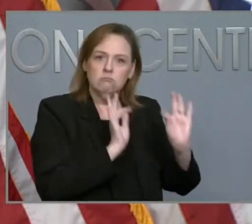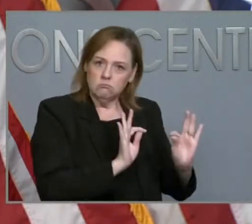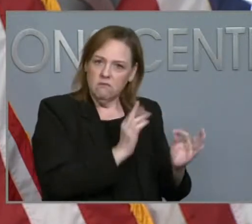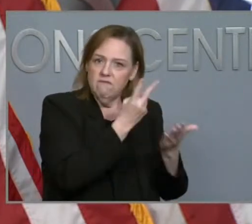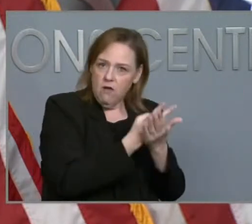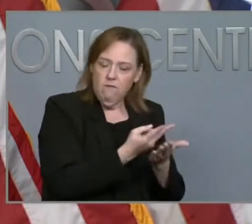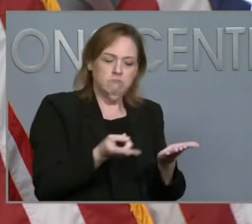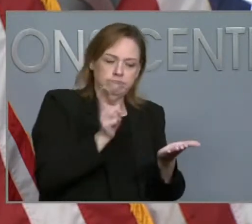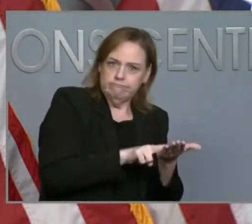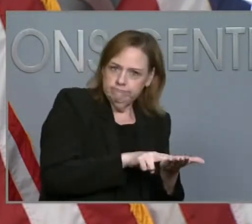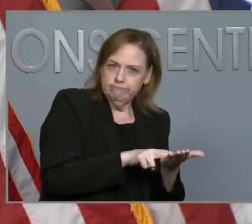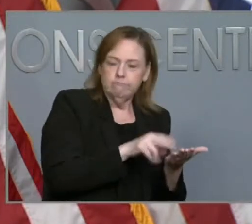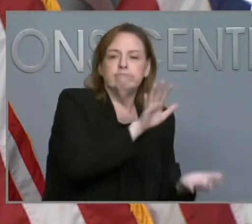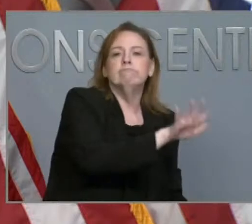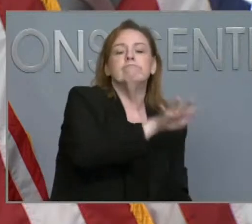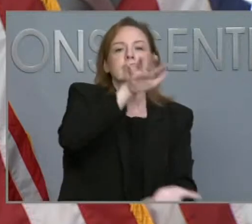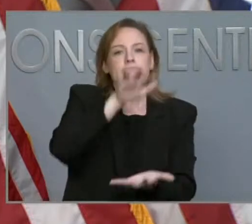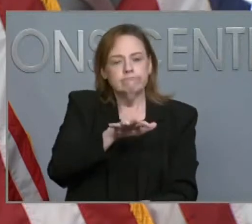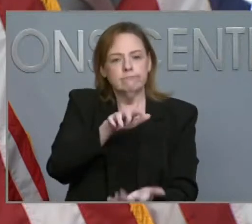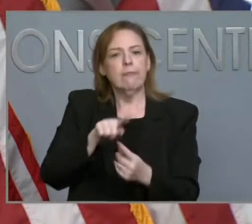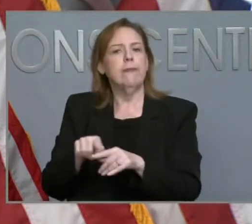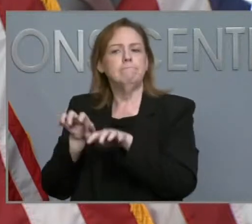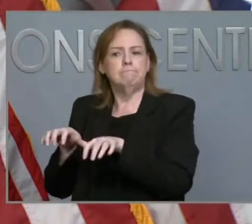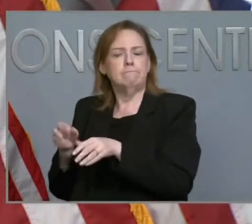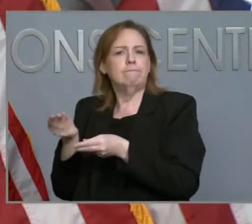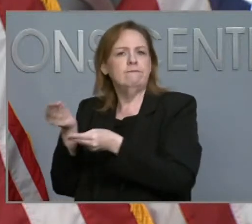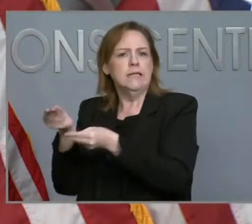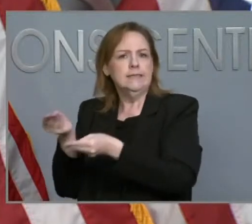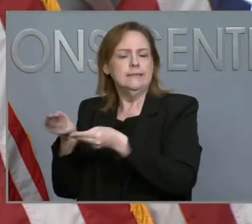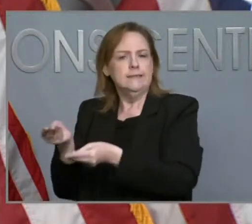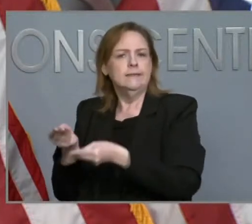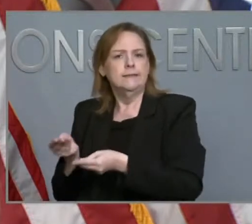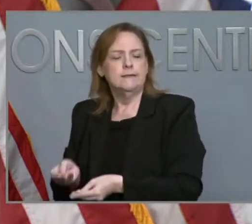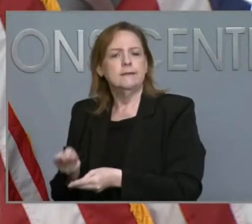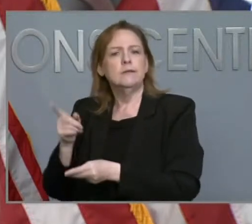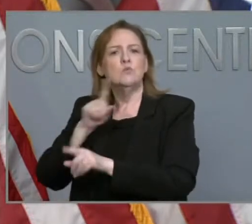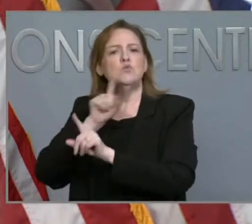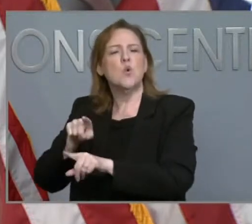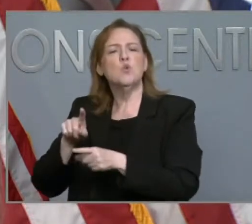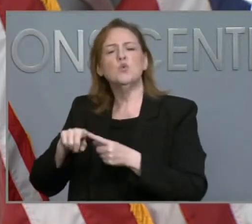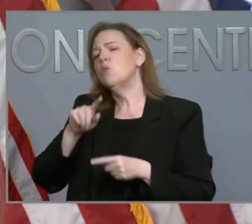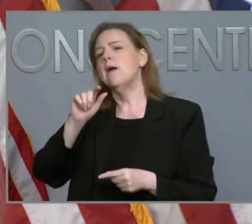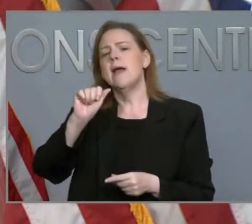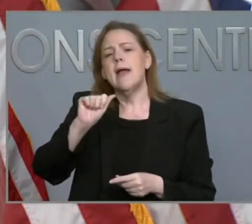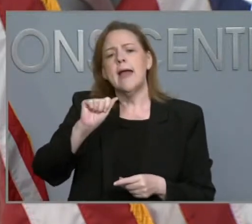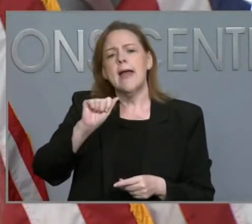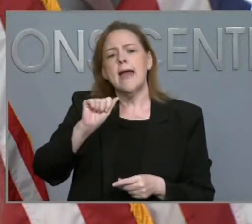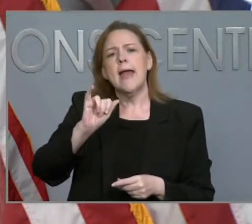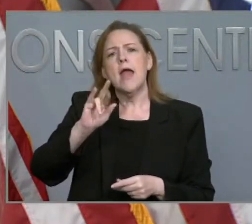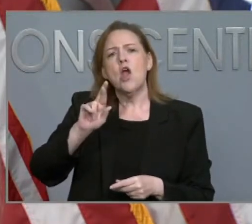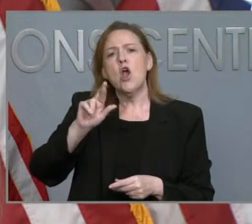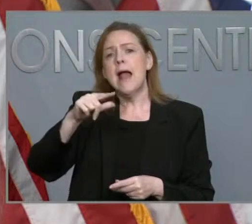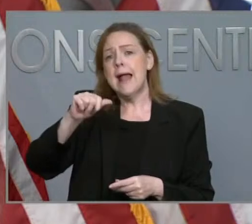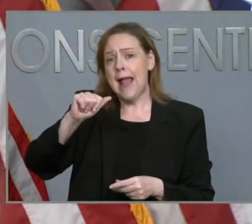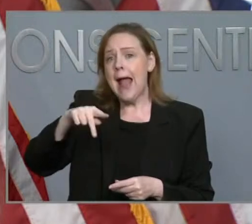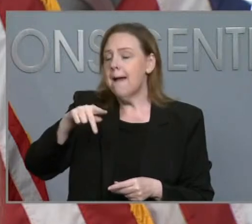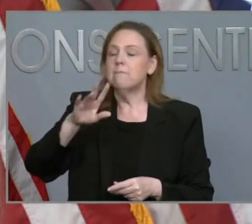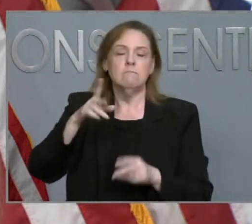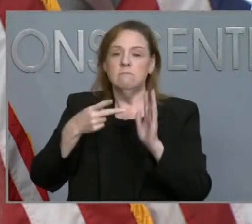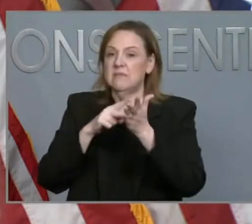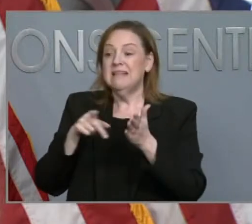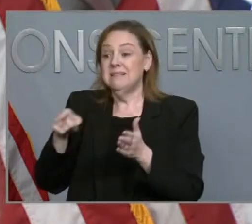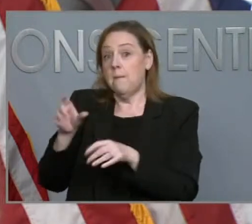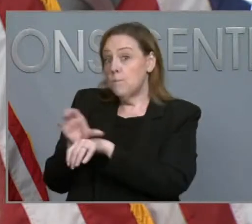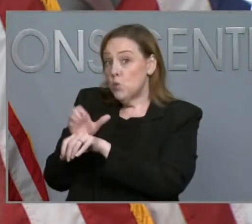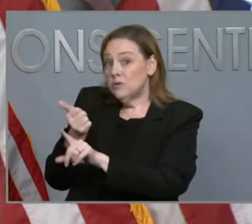and then as they input those results into an air-gapped, meaning not connected to the internet,